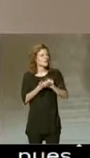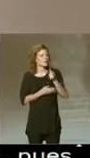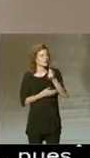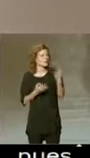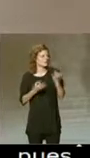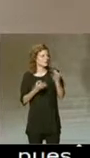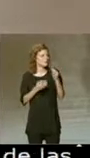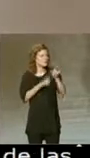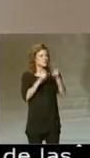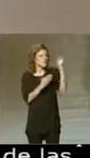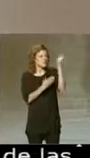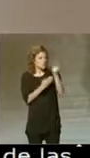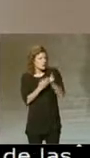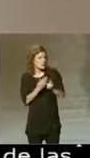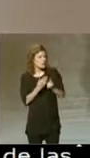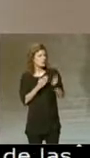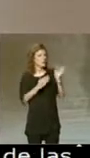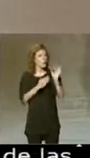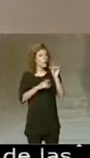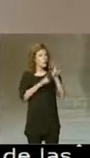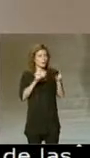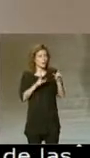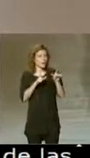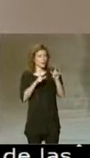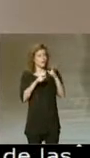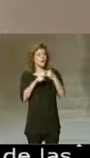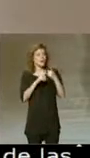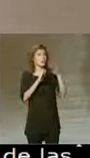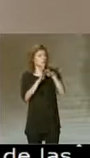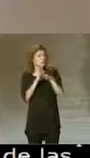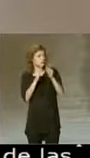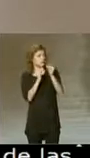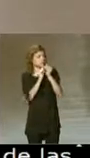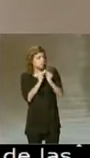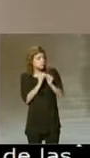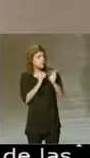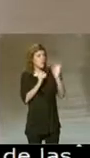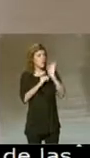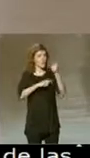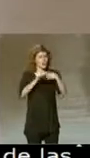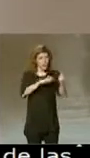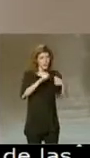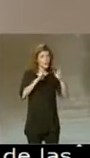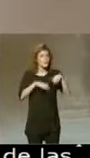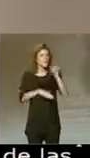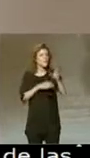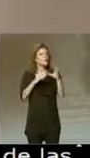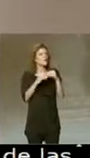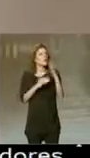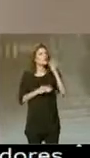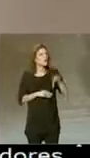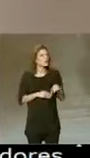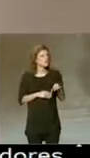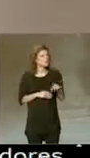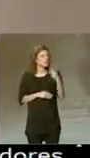Because oftentimes the developers those implementing and those selling their